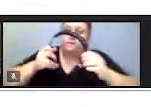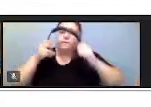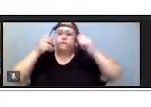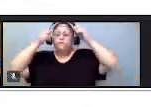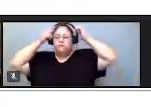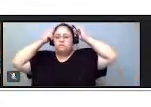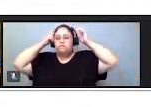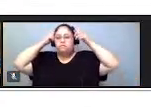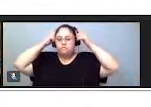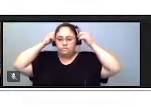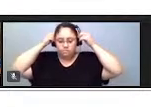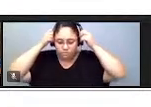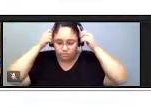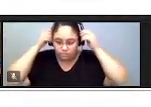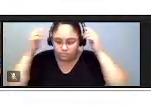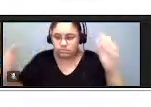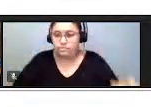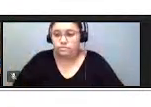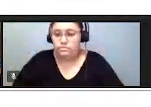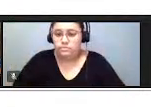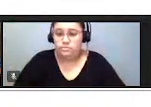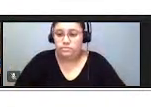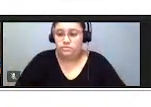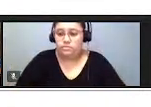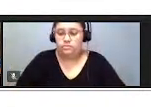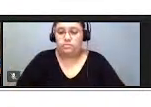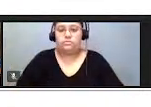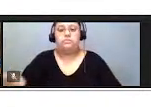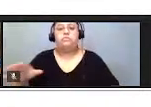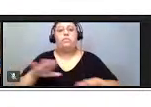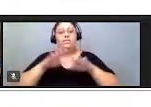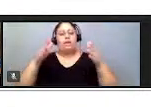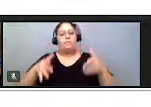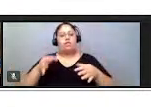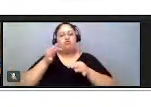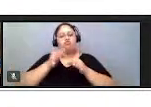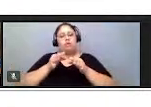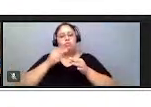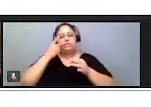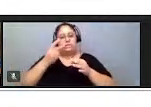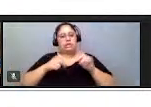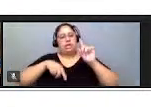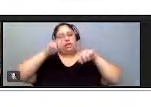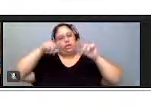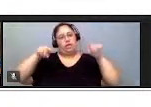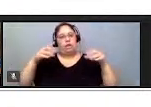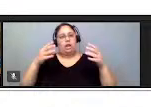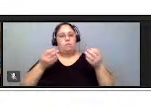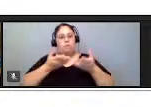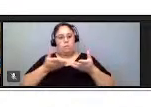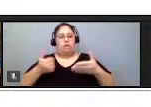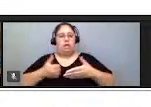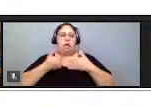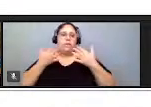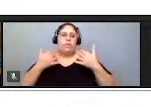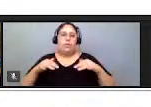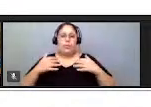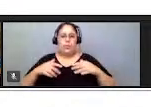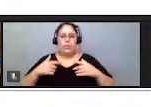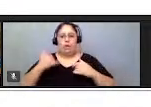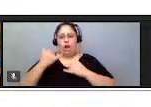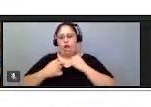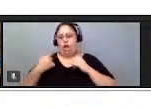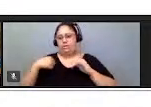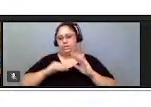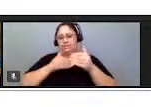to we had quite a lot of oranges table grapes sorry table grapes as you can see the figures there that they helped us a lot in this last